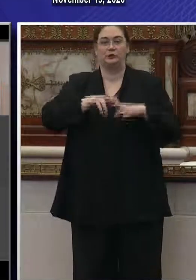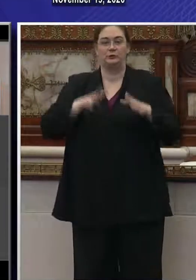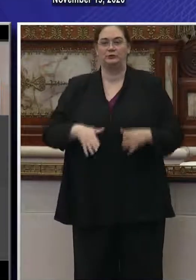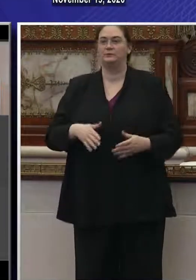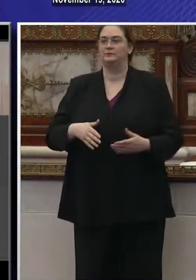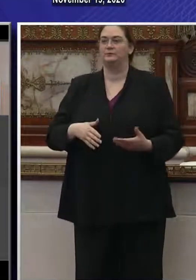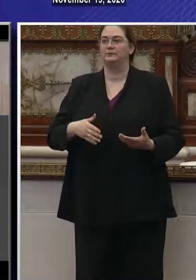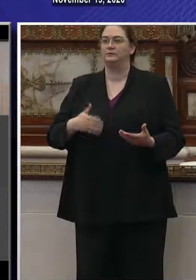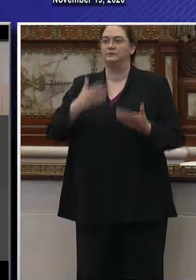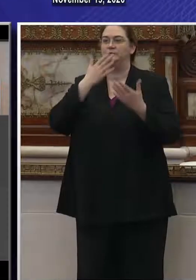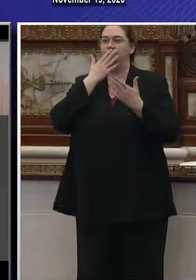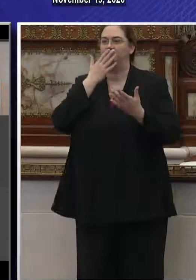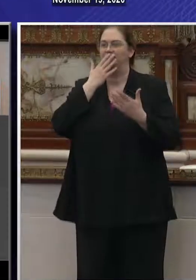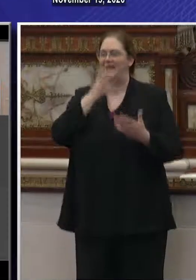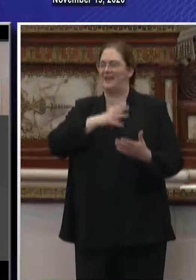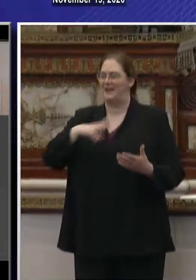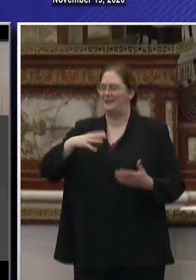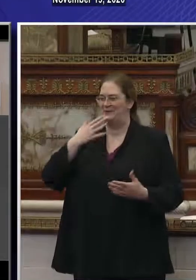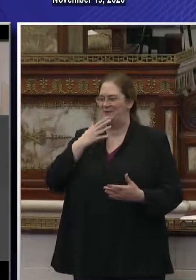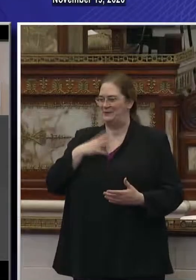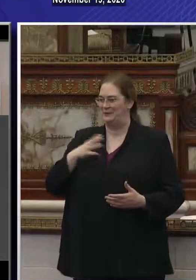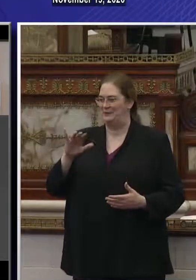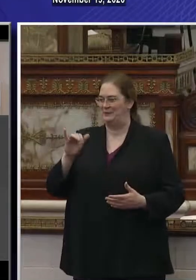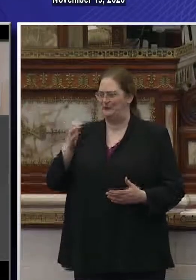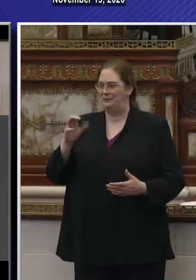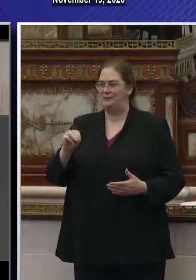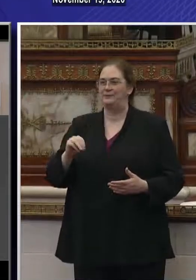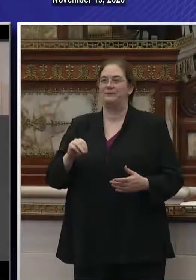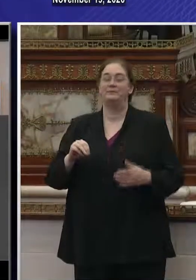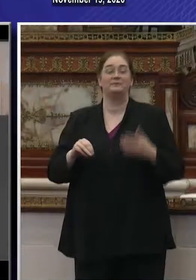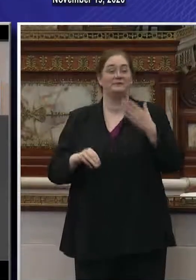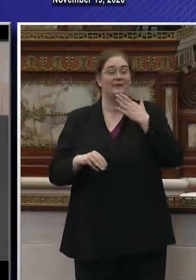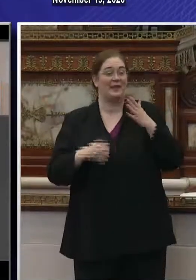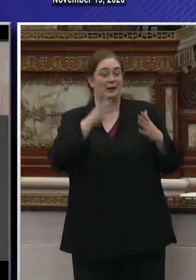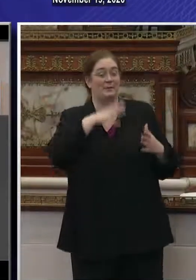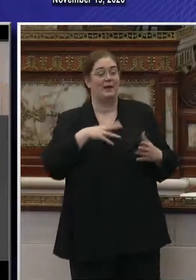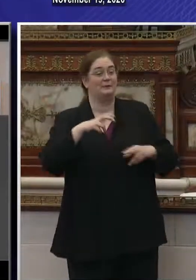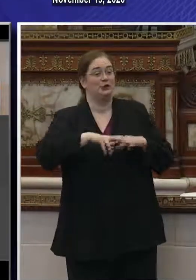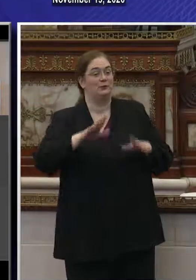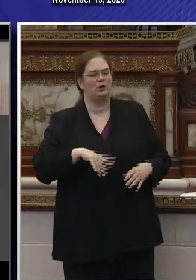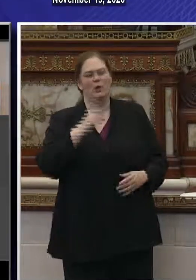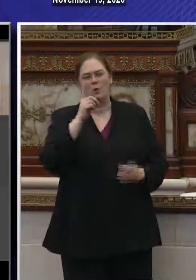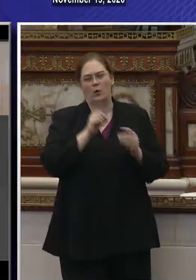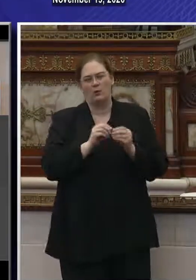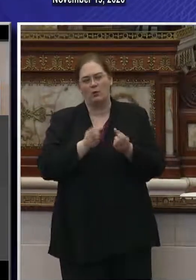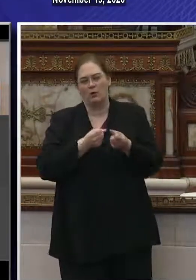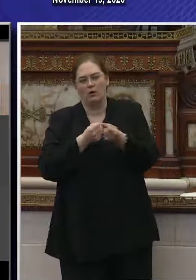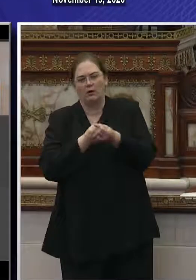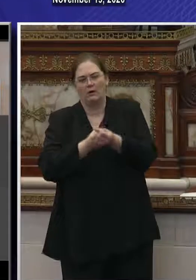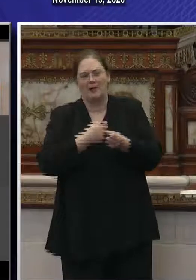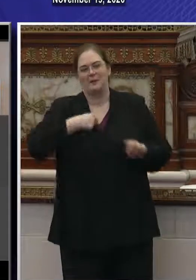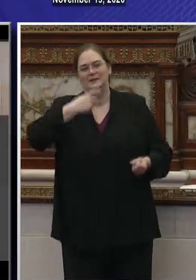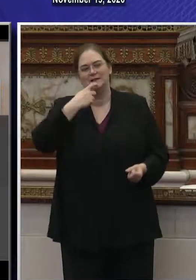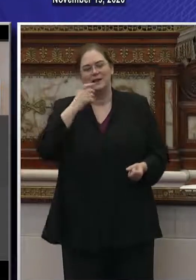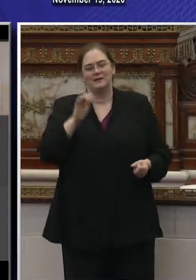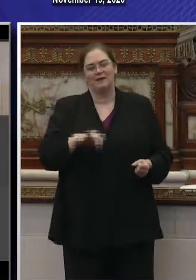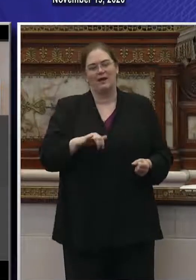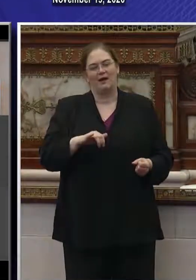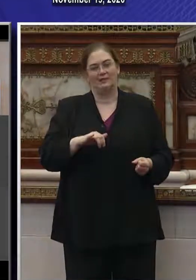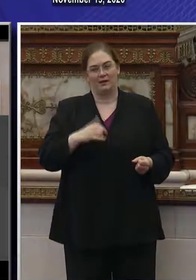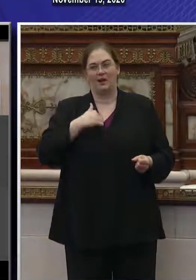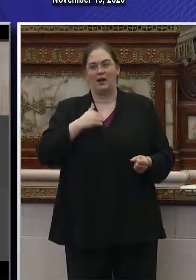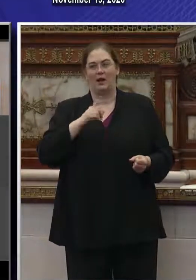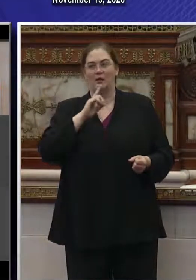Madam Councilwoman. Thank you, Madam Chair. Just one other plug that I would say is that